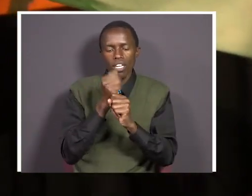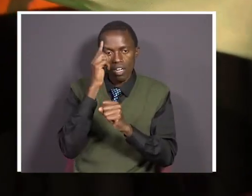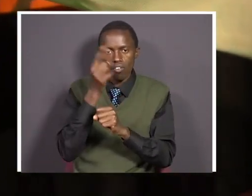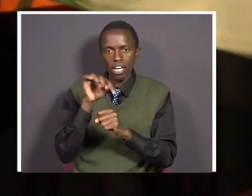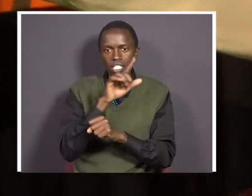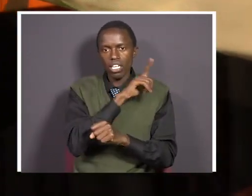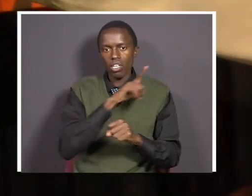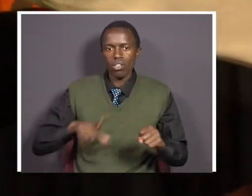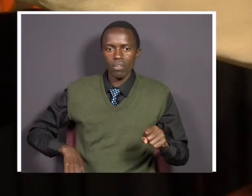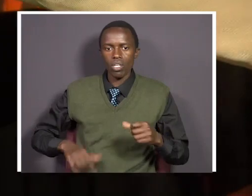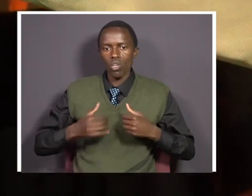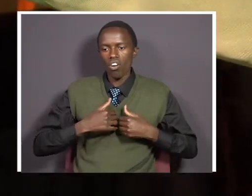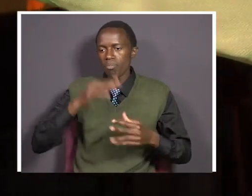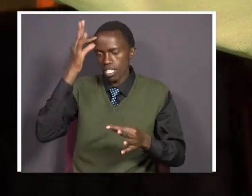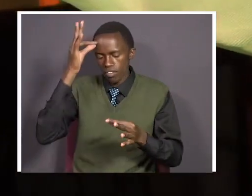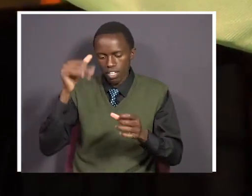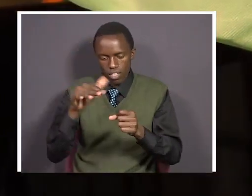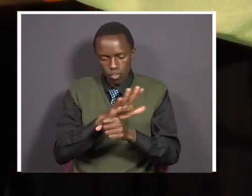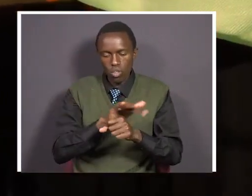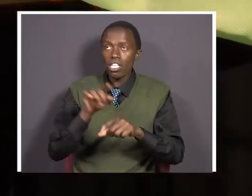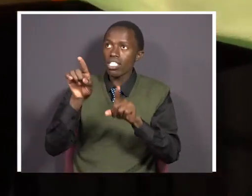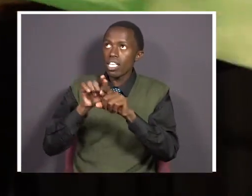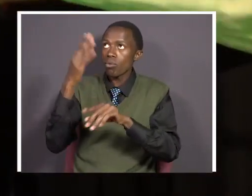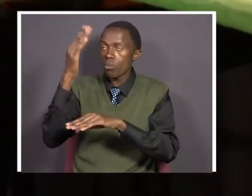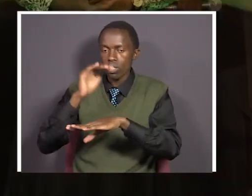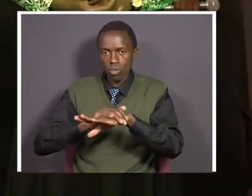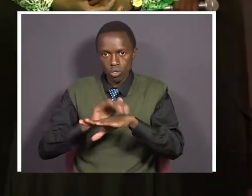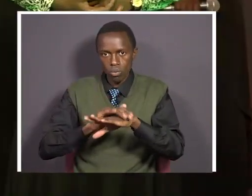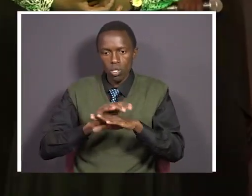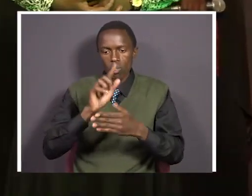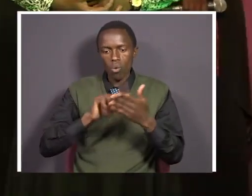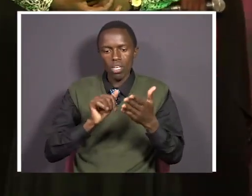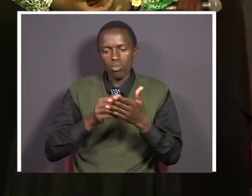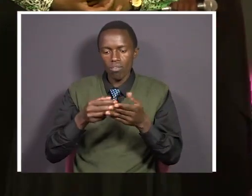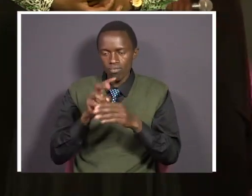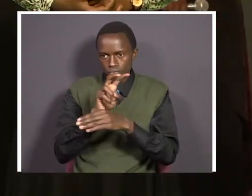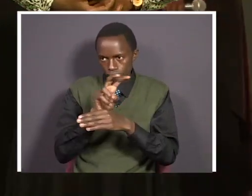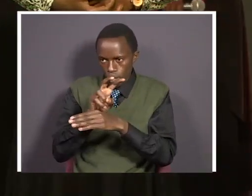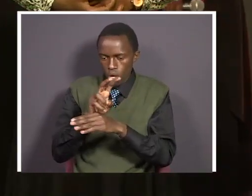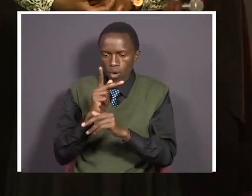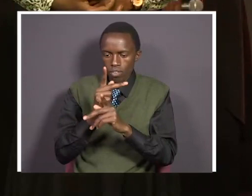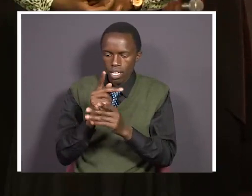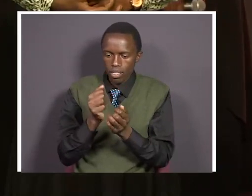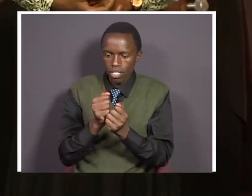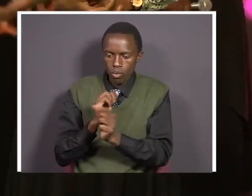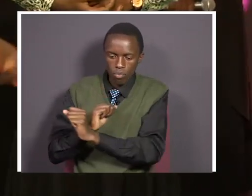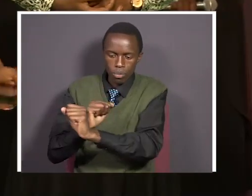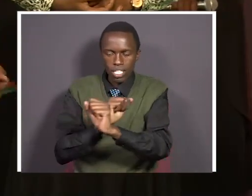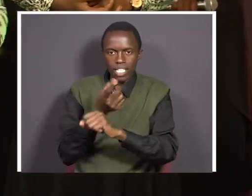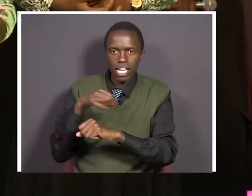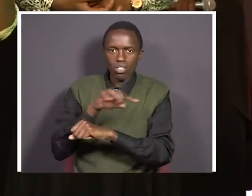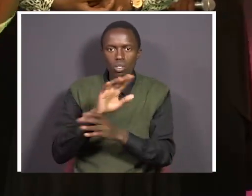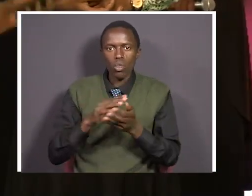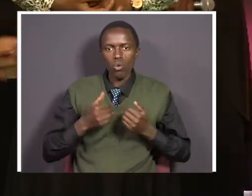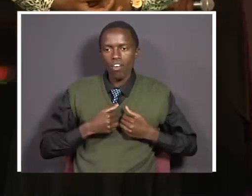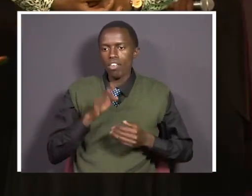done for us, Lord. You have been faithful. You have been good, oh God. You have watched over us. You have kept us. You have protected us.